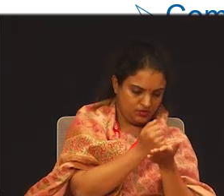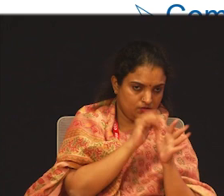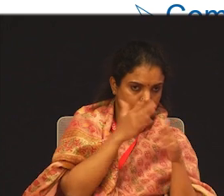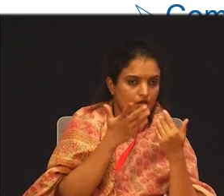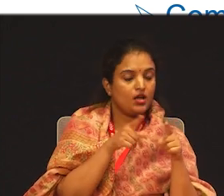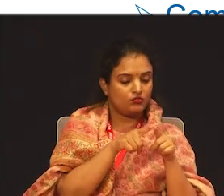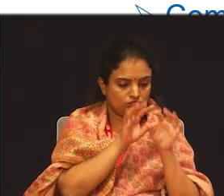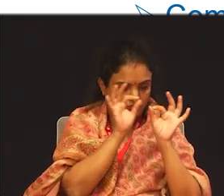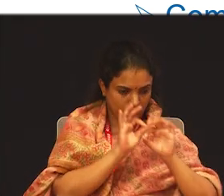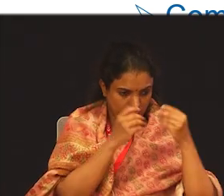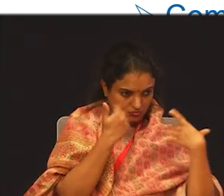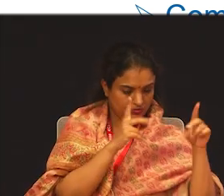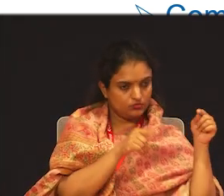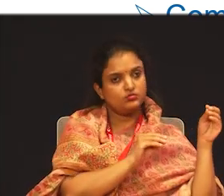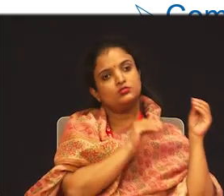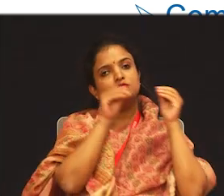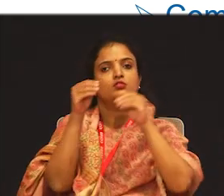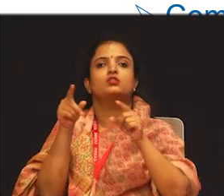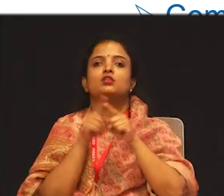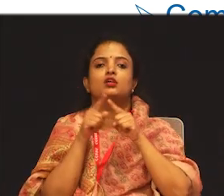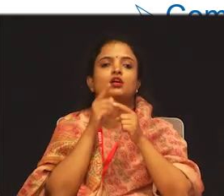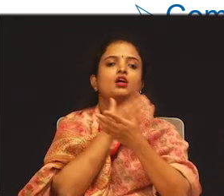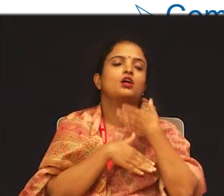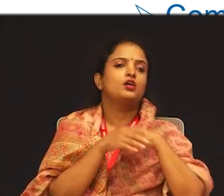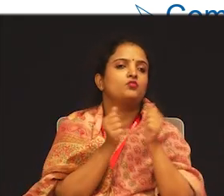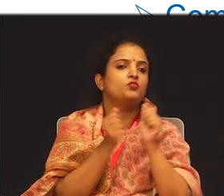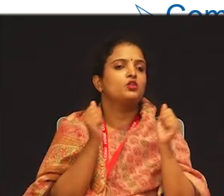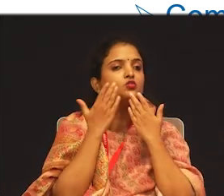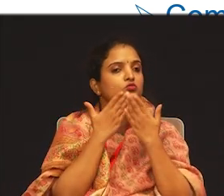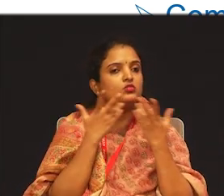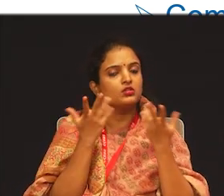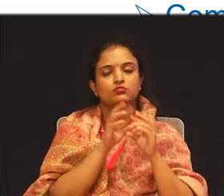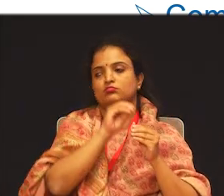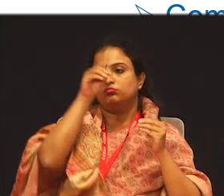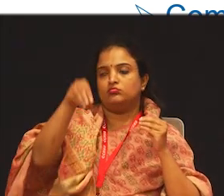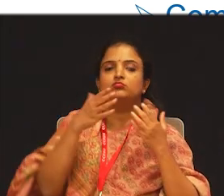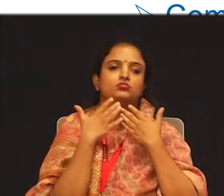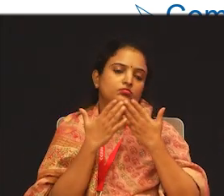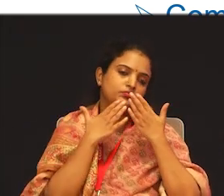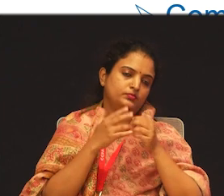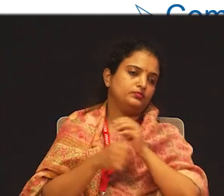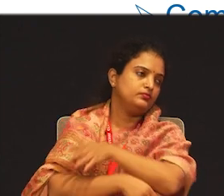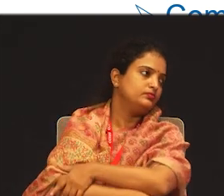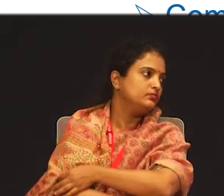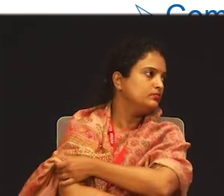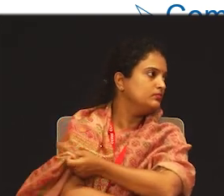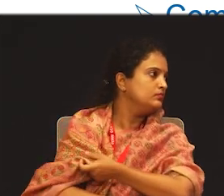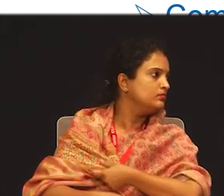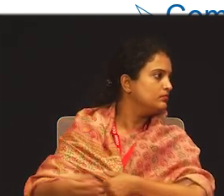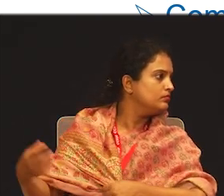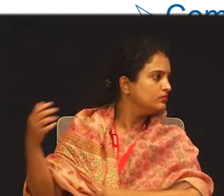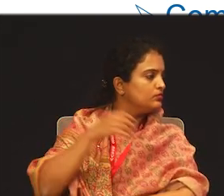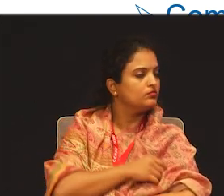their preparation is to be done beforehand through special schools and all, so that is mainstreaming. What